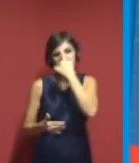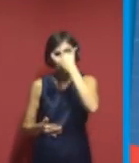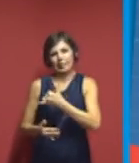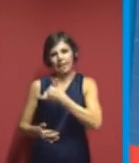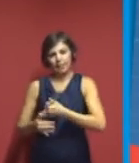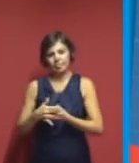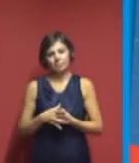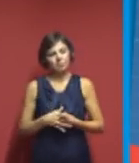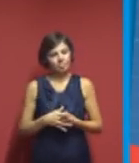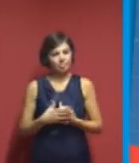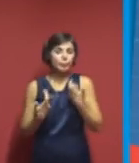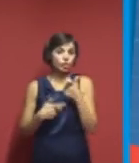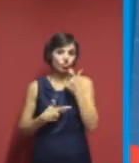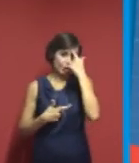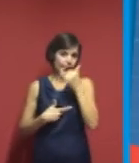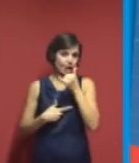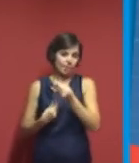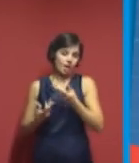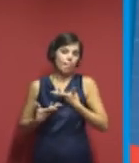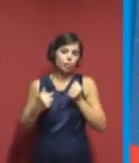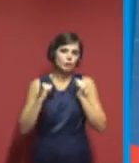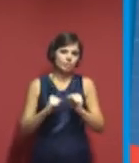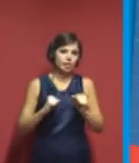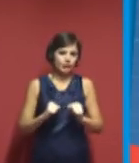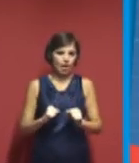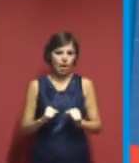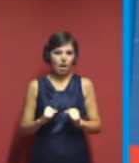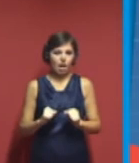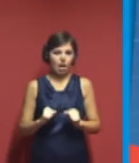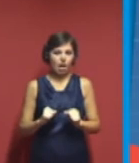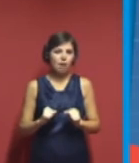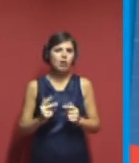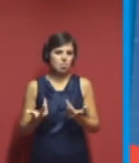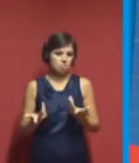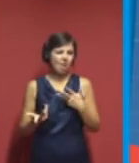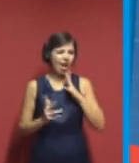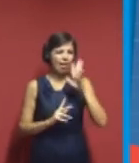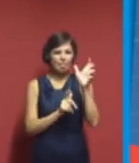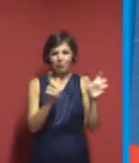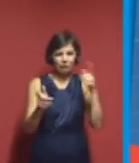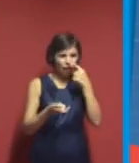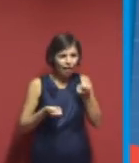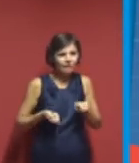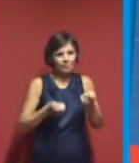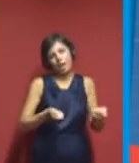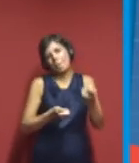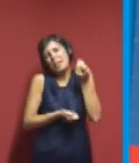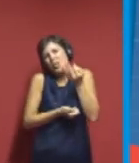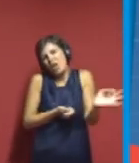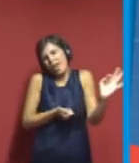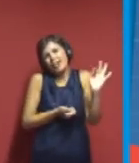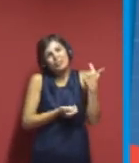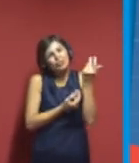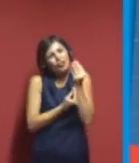it gave me the chance. It gave me the chance to inspire and to motivate many young people, in particular Europeans, who understood that only